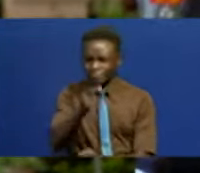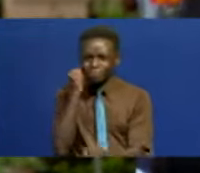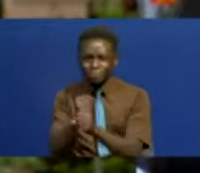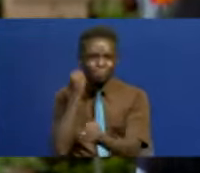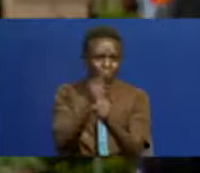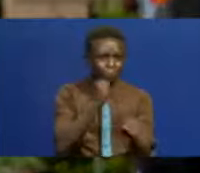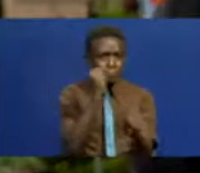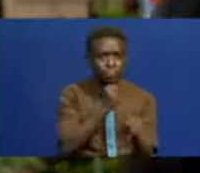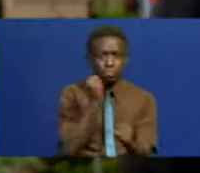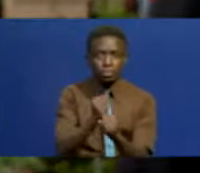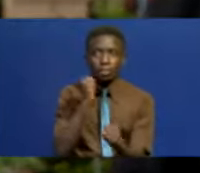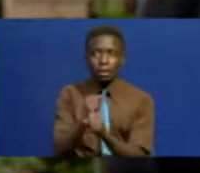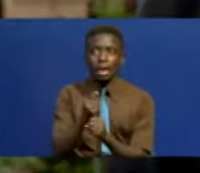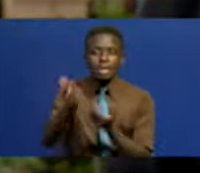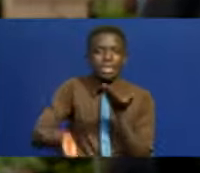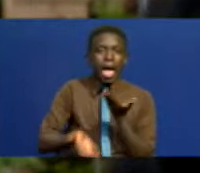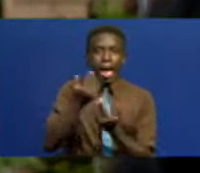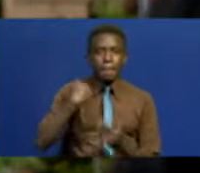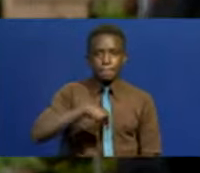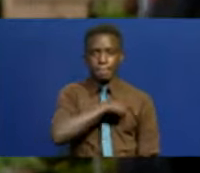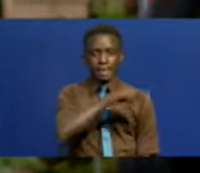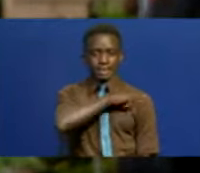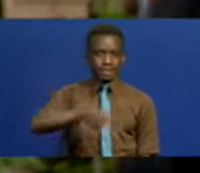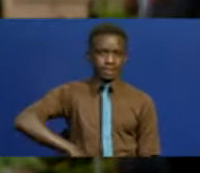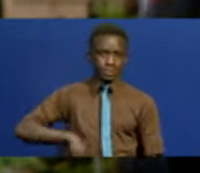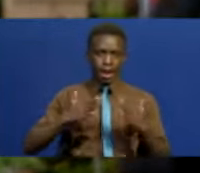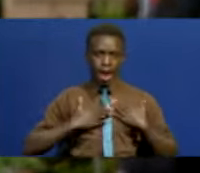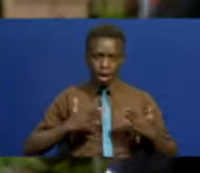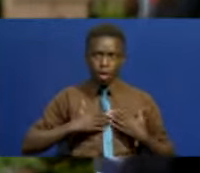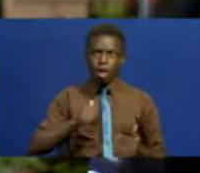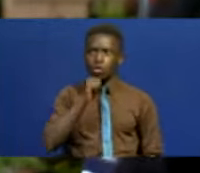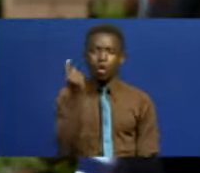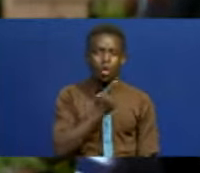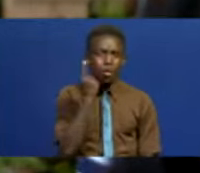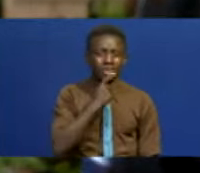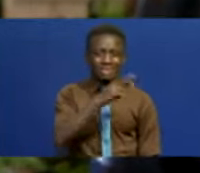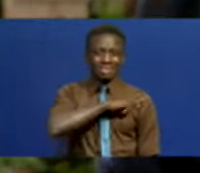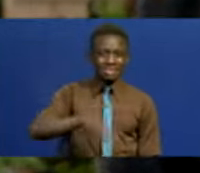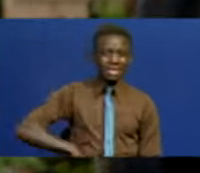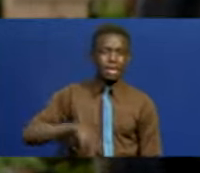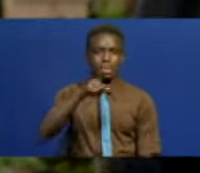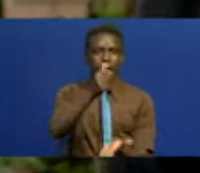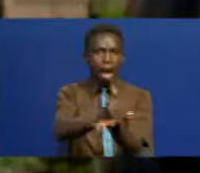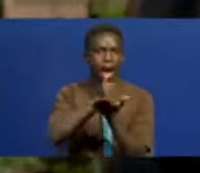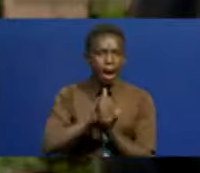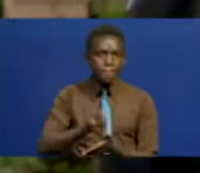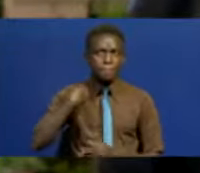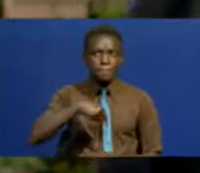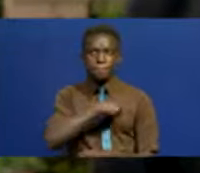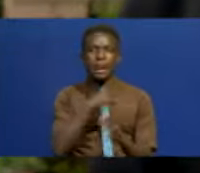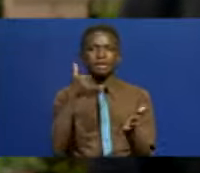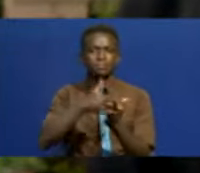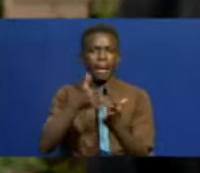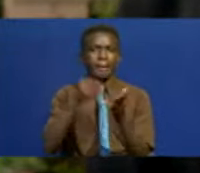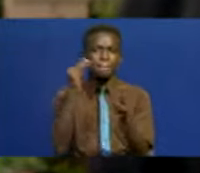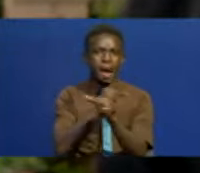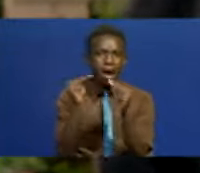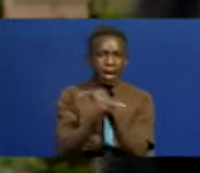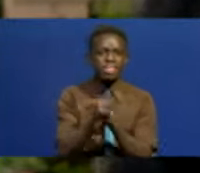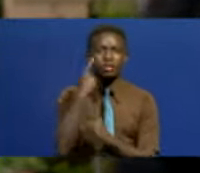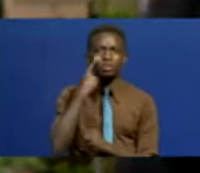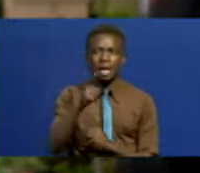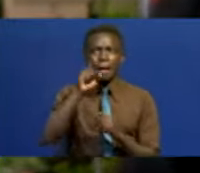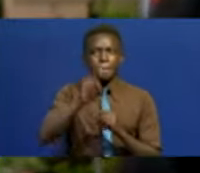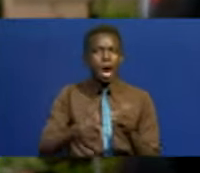helpful to us because they help us in our religion. Not only in religion, they also help us in other stuff like maths and because you have to